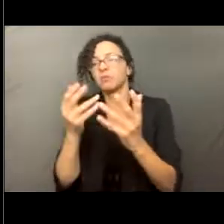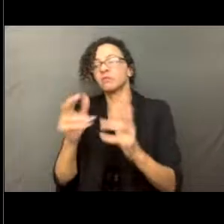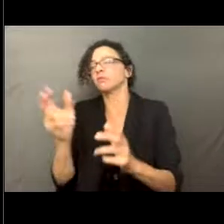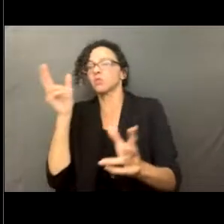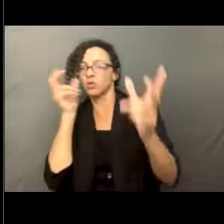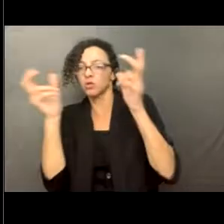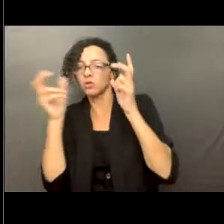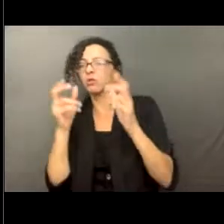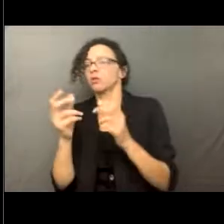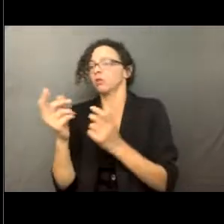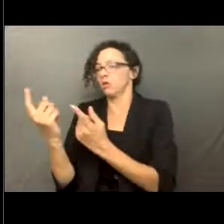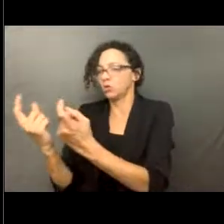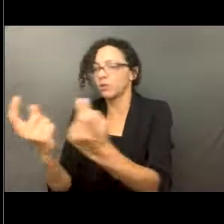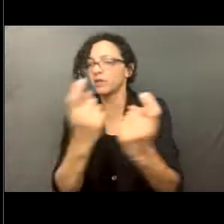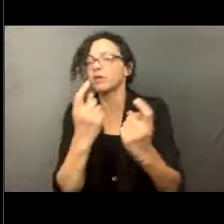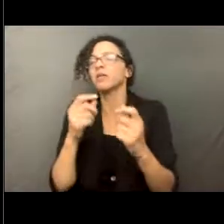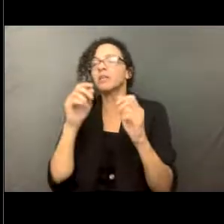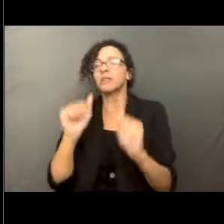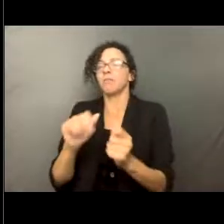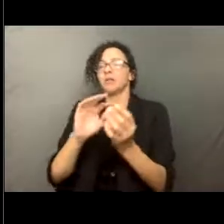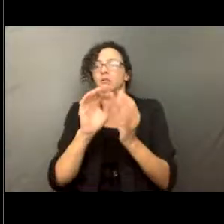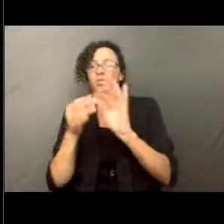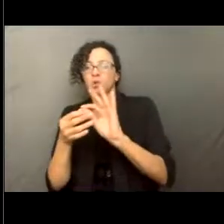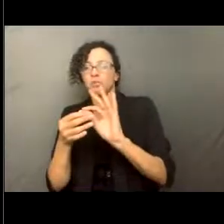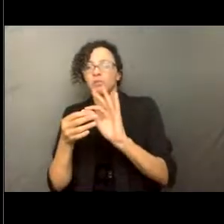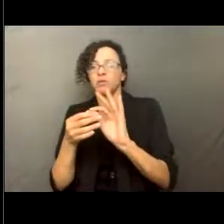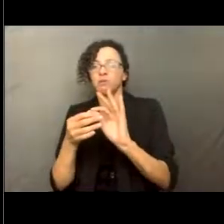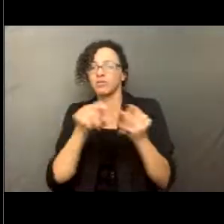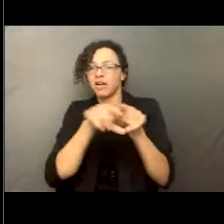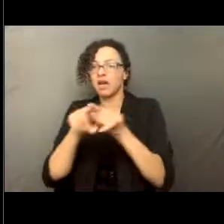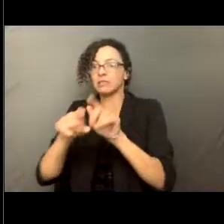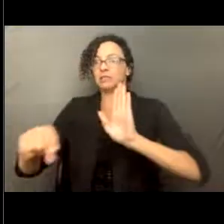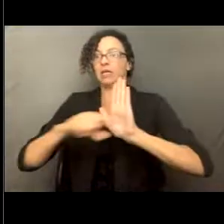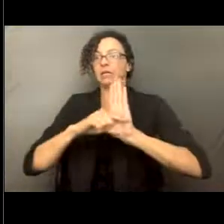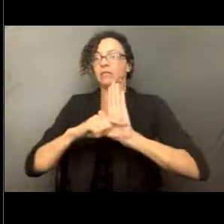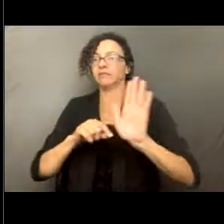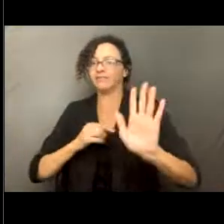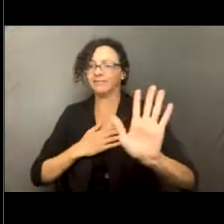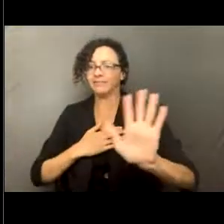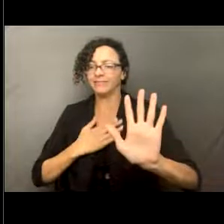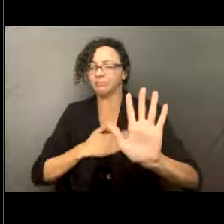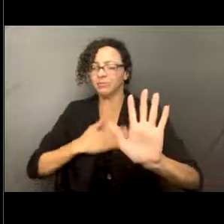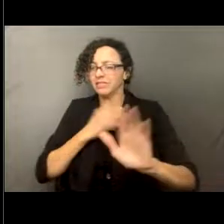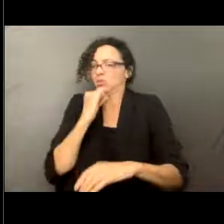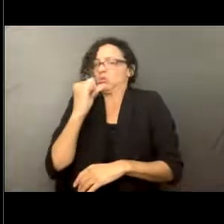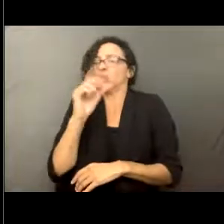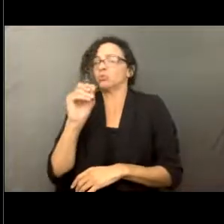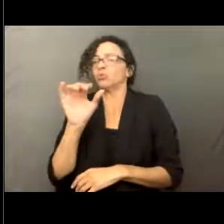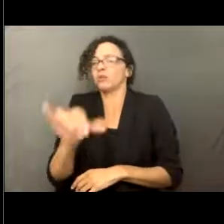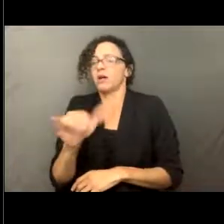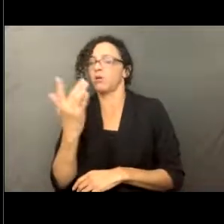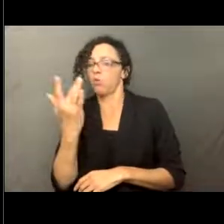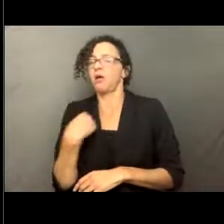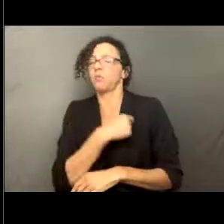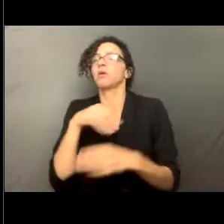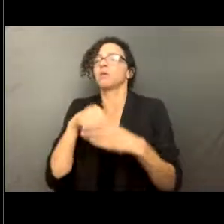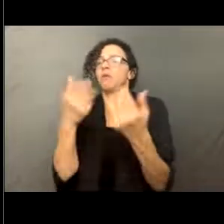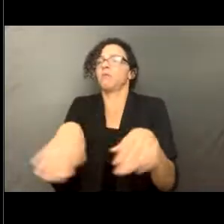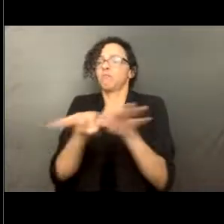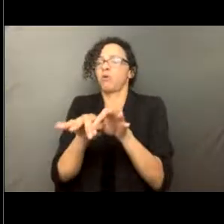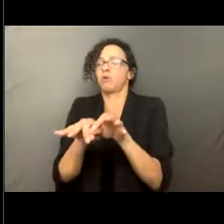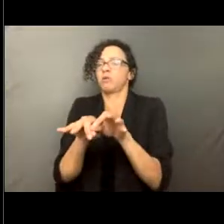know, interpreted as negative. Please don't do that, because we are at an important milestone in transportation equity.